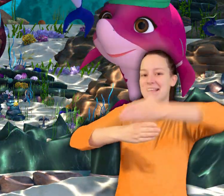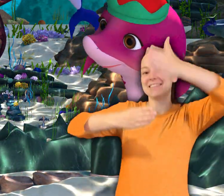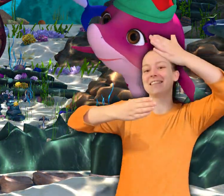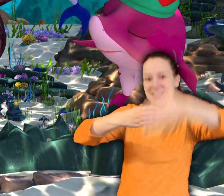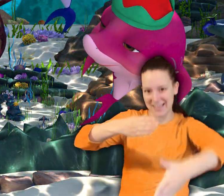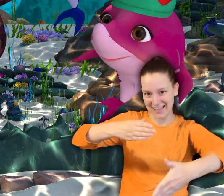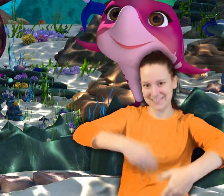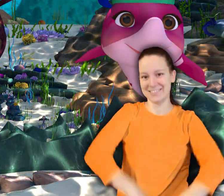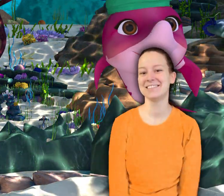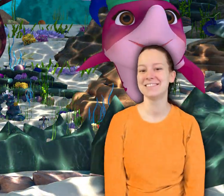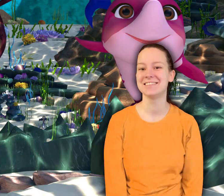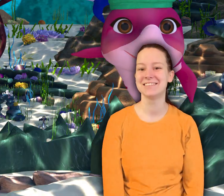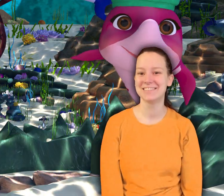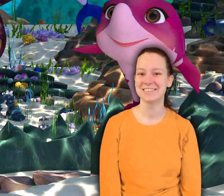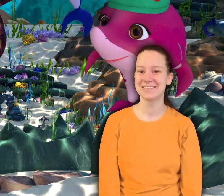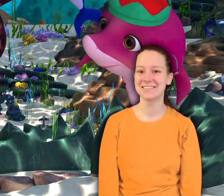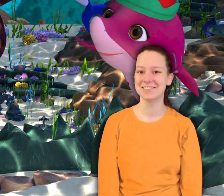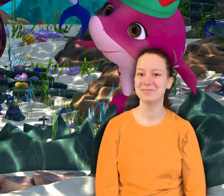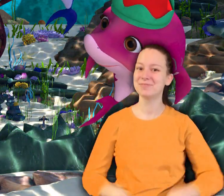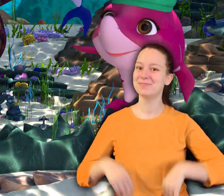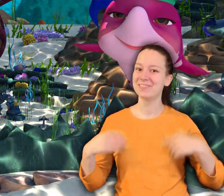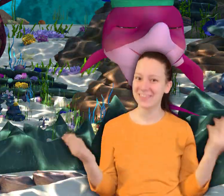do it's the